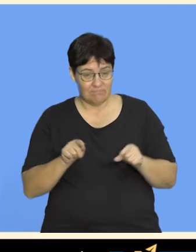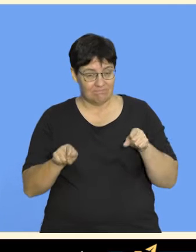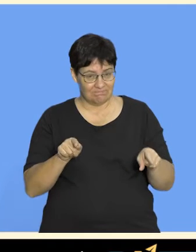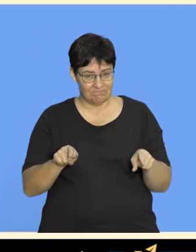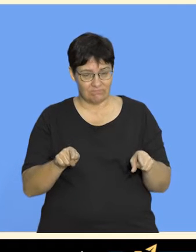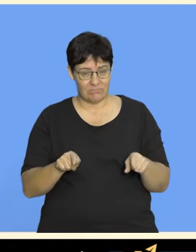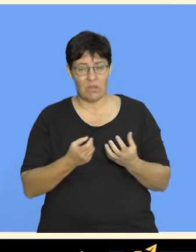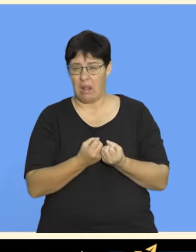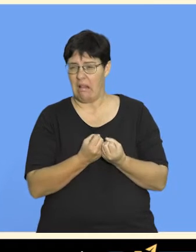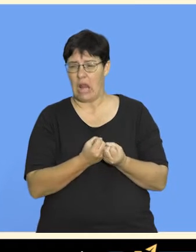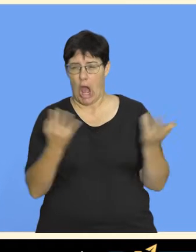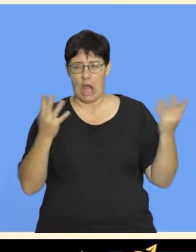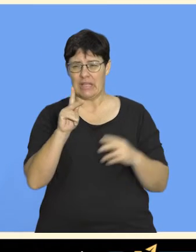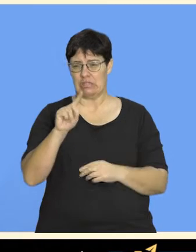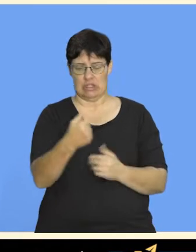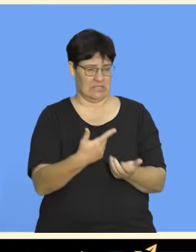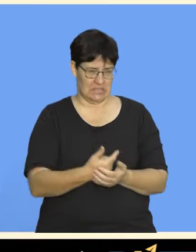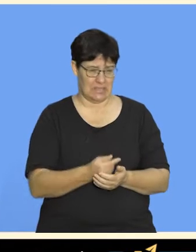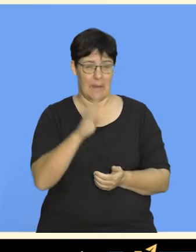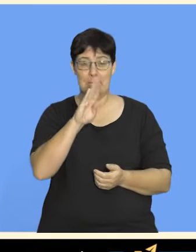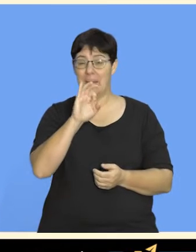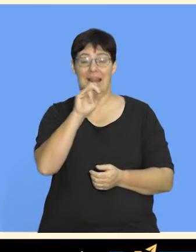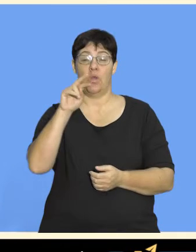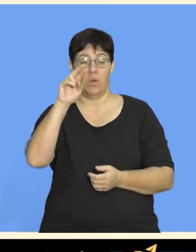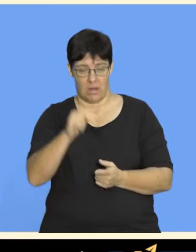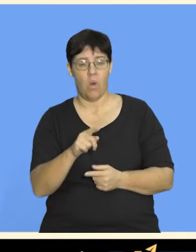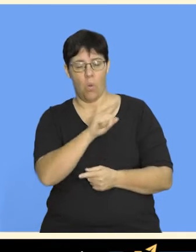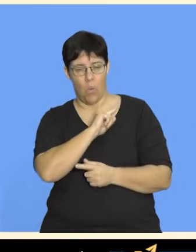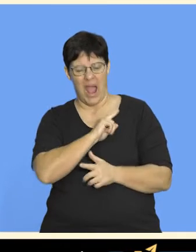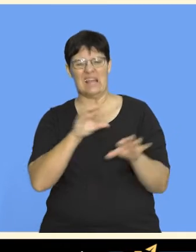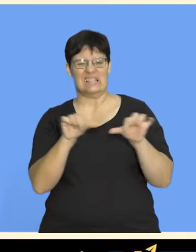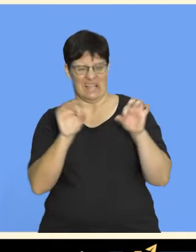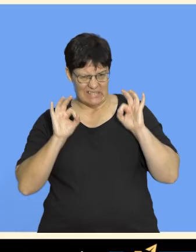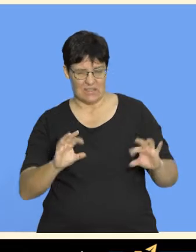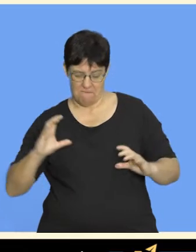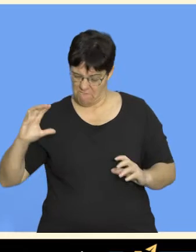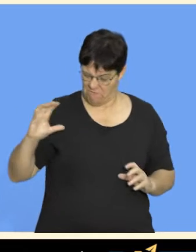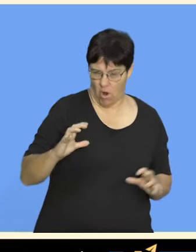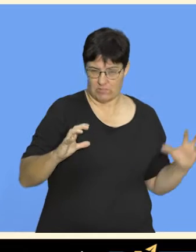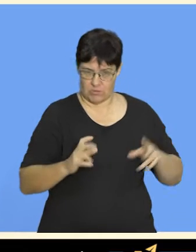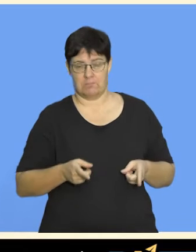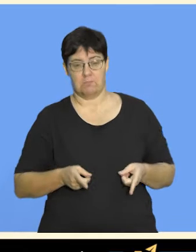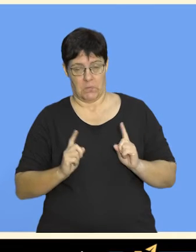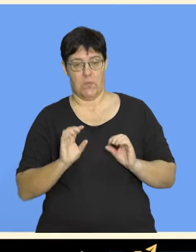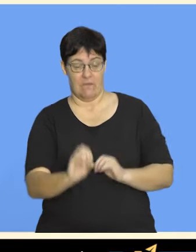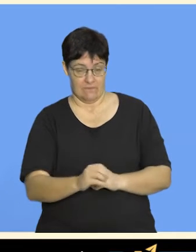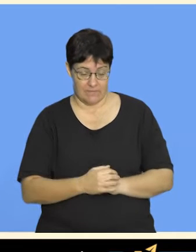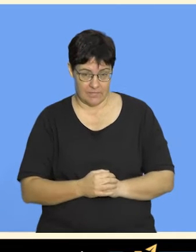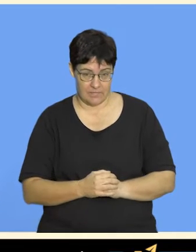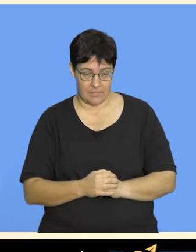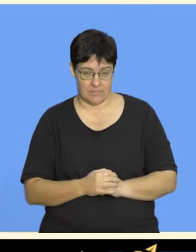billions of kilograms just because we want a decent size force. Let's see